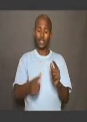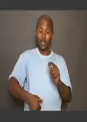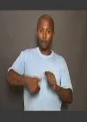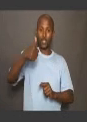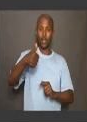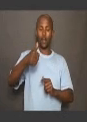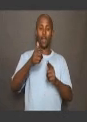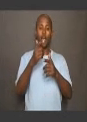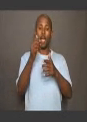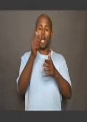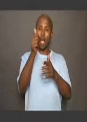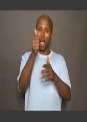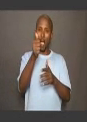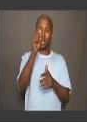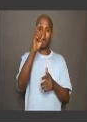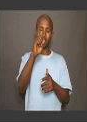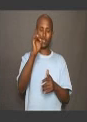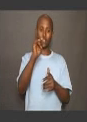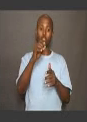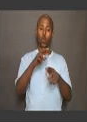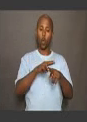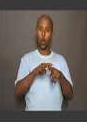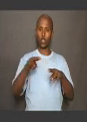major axis is horizontal.